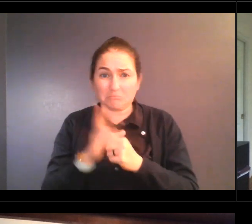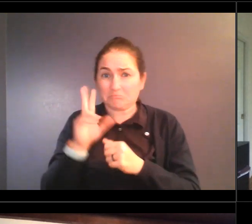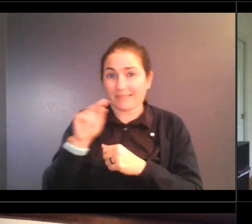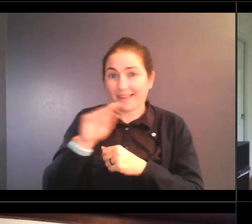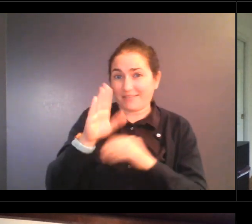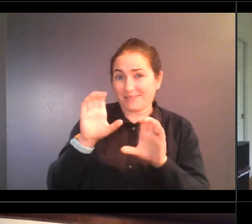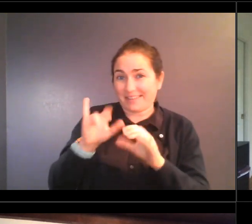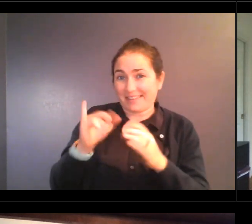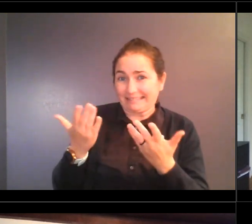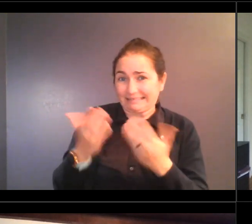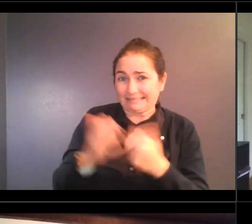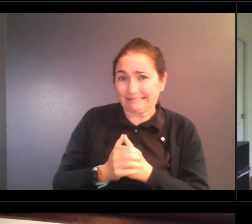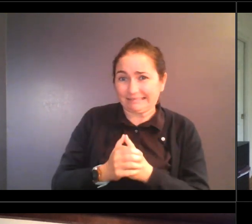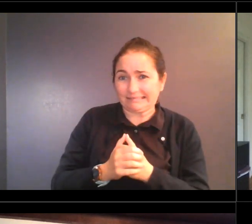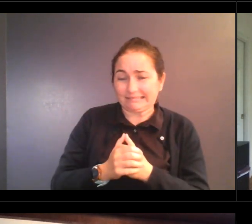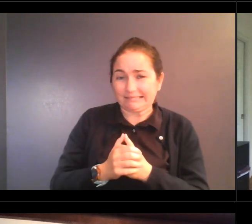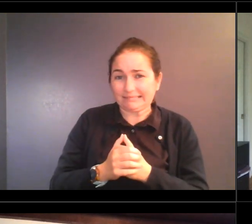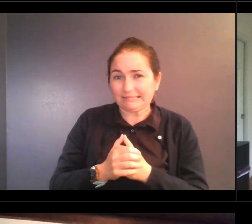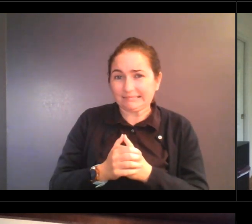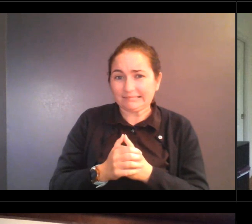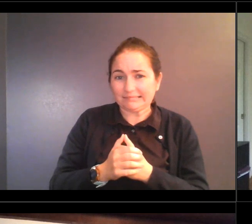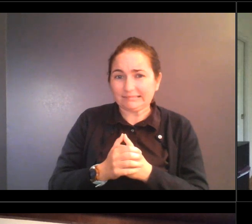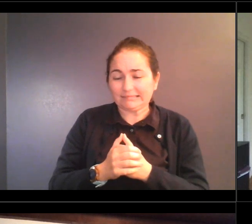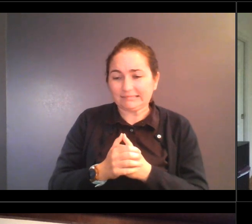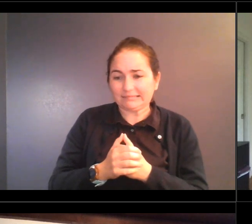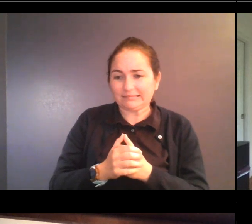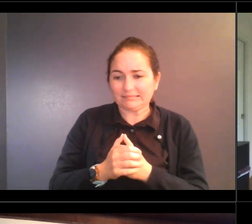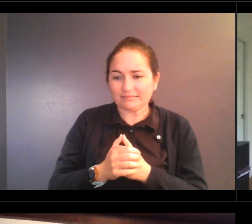so. Yeah, I think, you know,